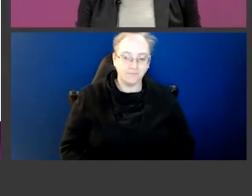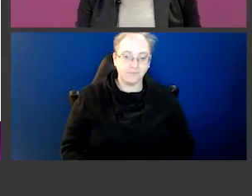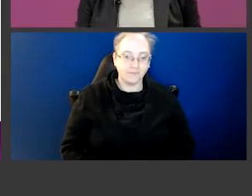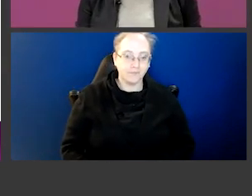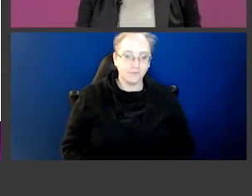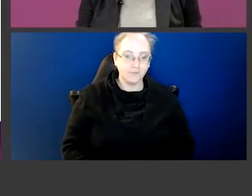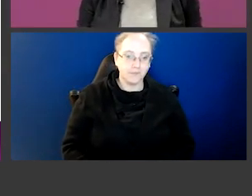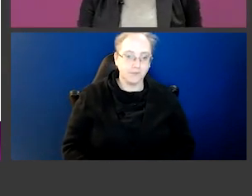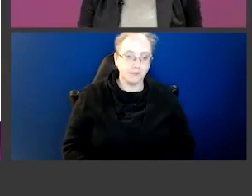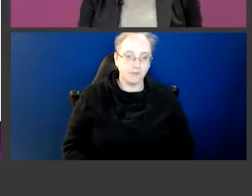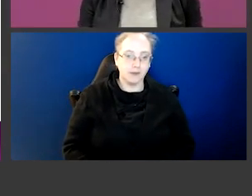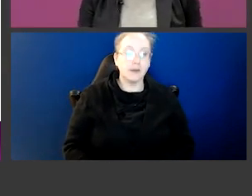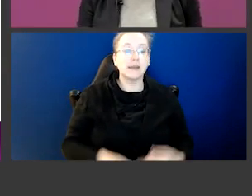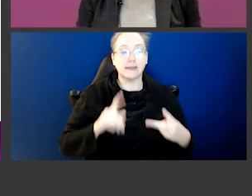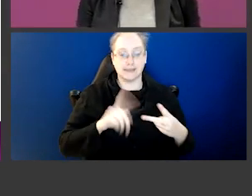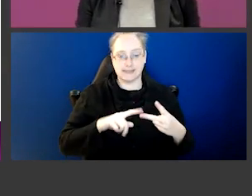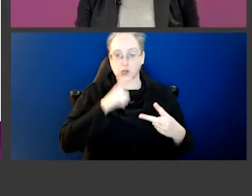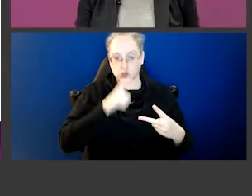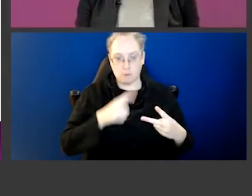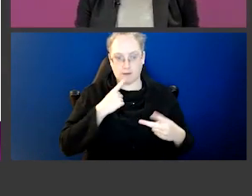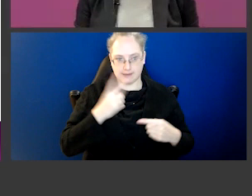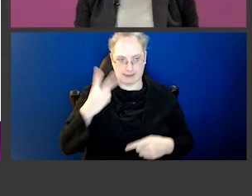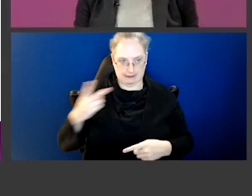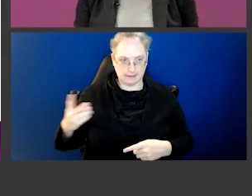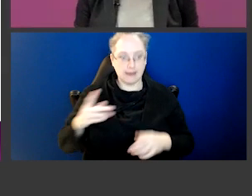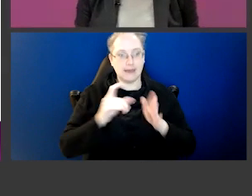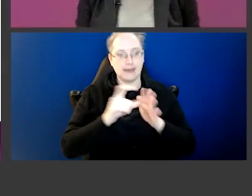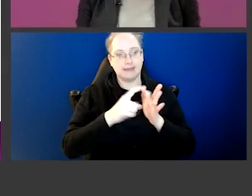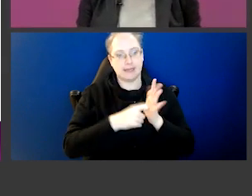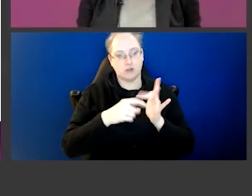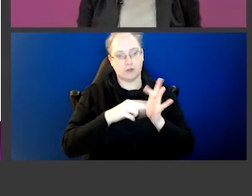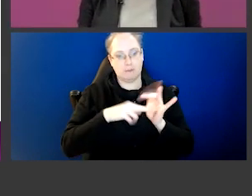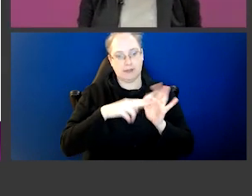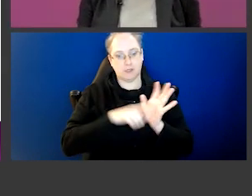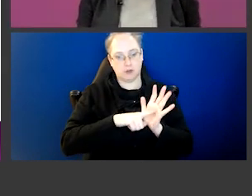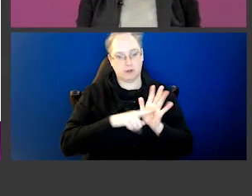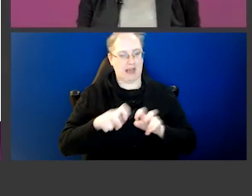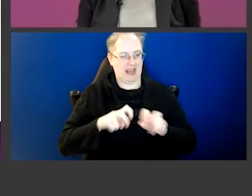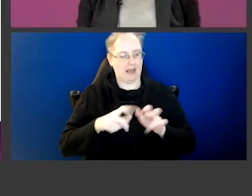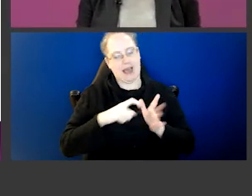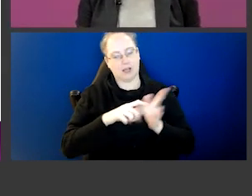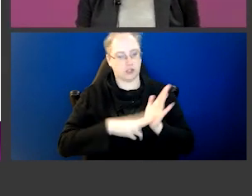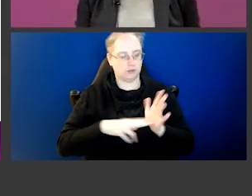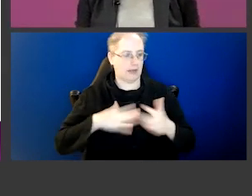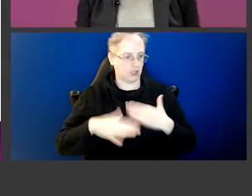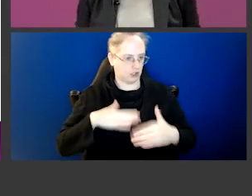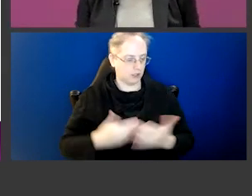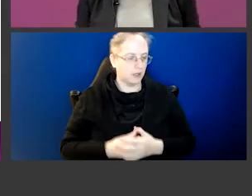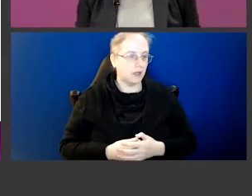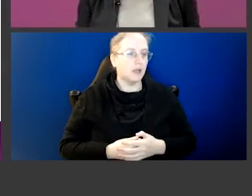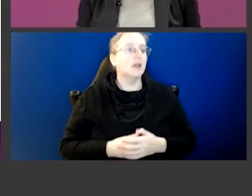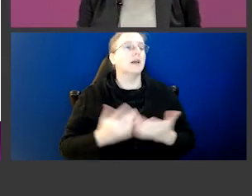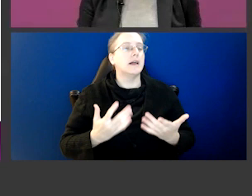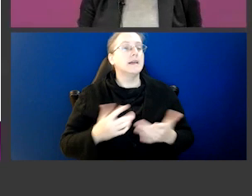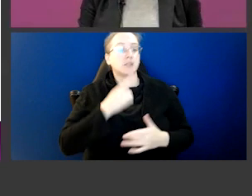The second term I've been mentioning in the course of this presentation is detrimental action. Detrimental action is one of the types of matters